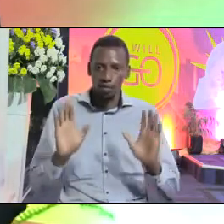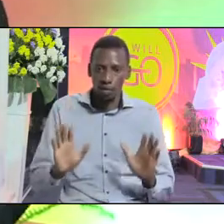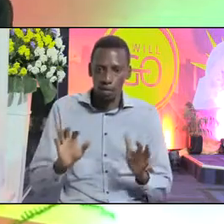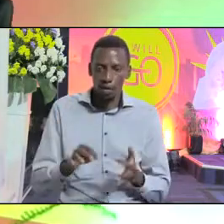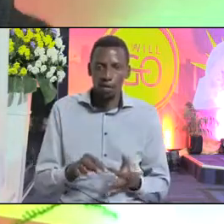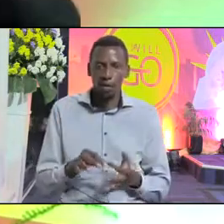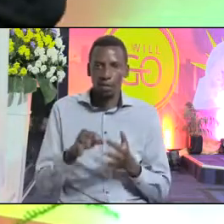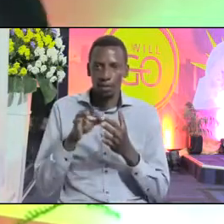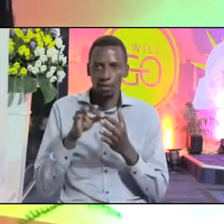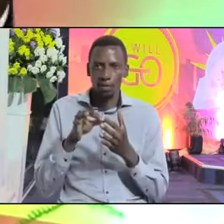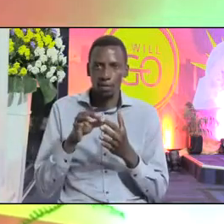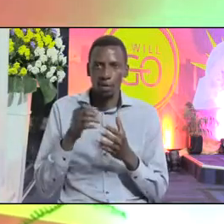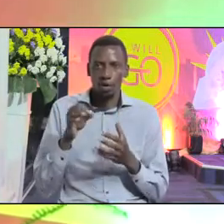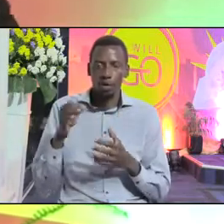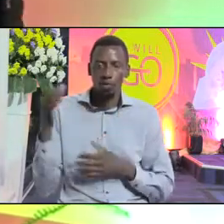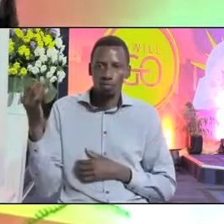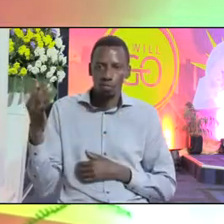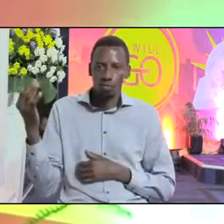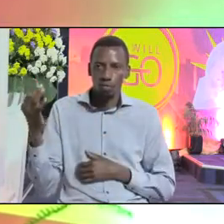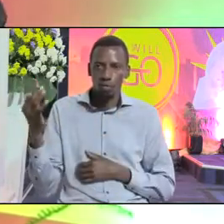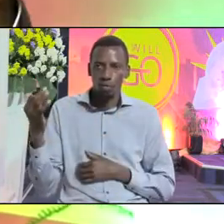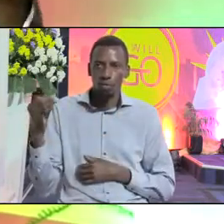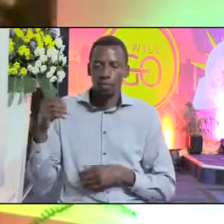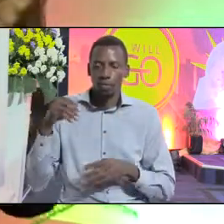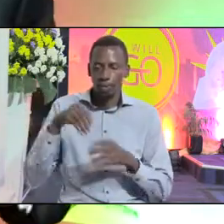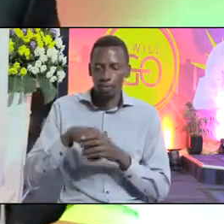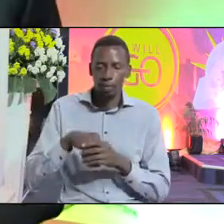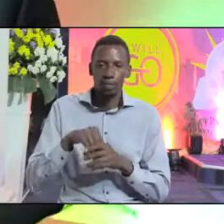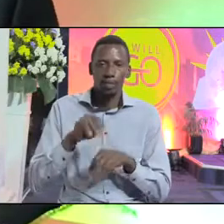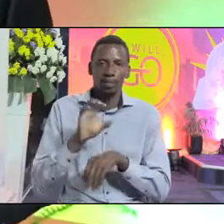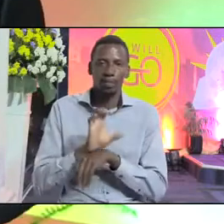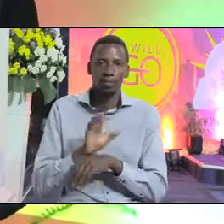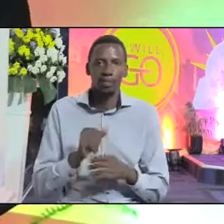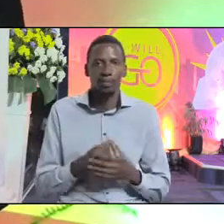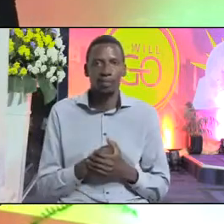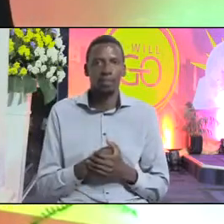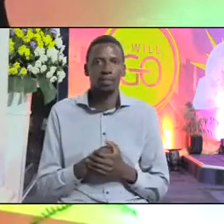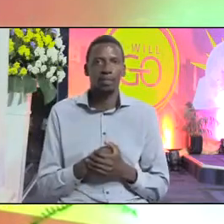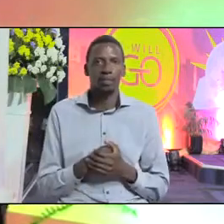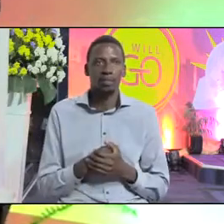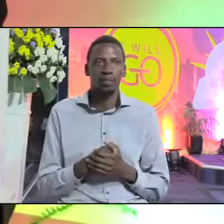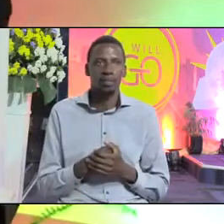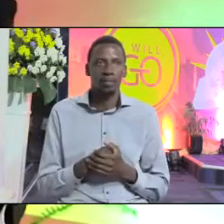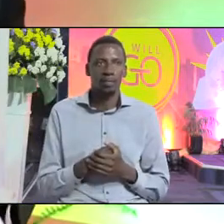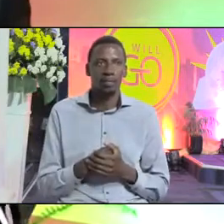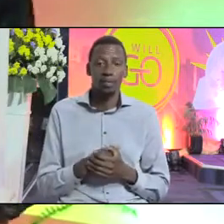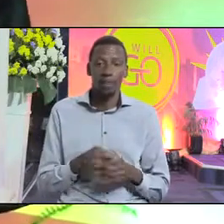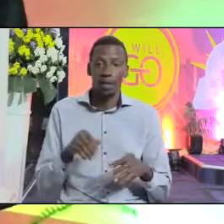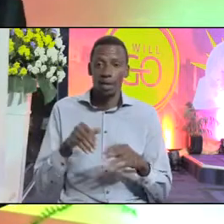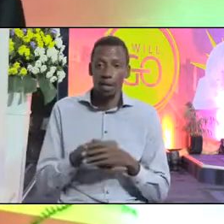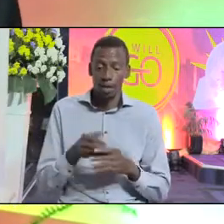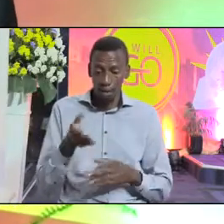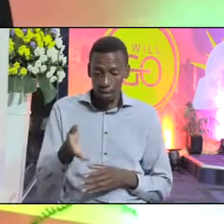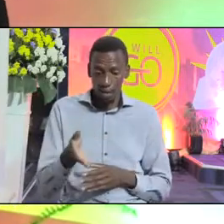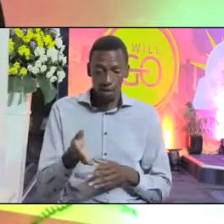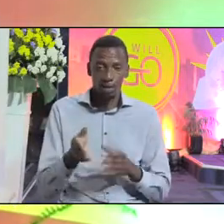priority of preaching within the church. It is here in this